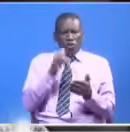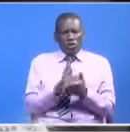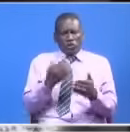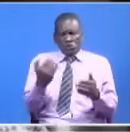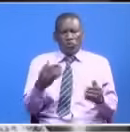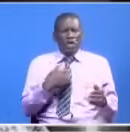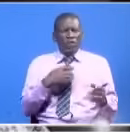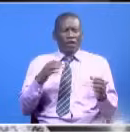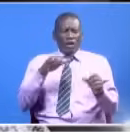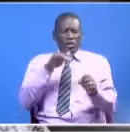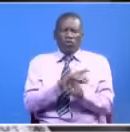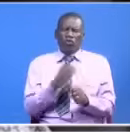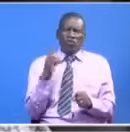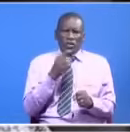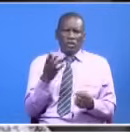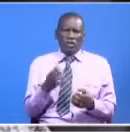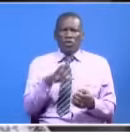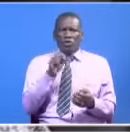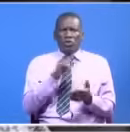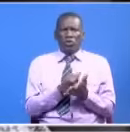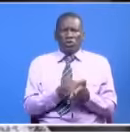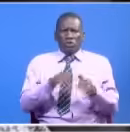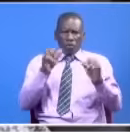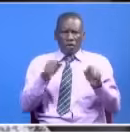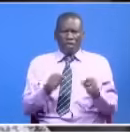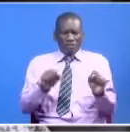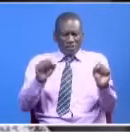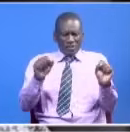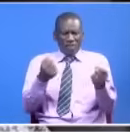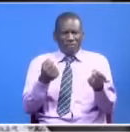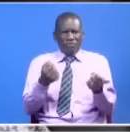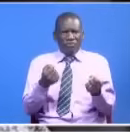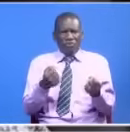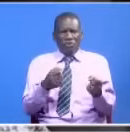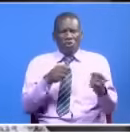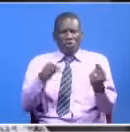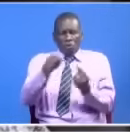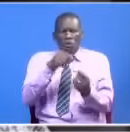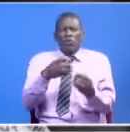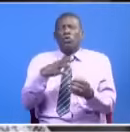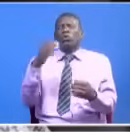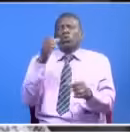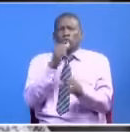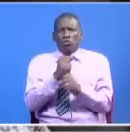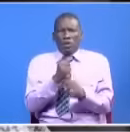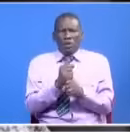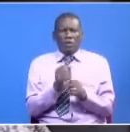lot of danger, so that you can be safe when you are working.